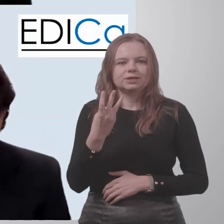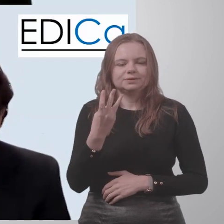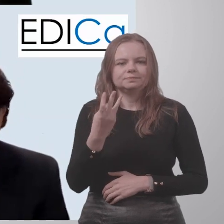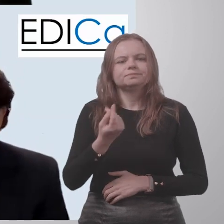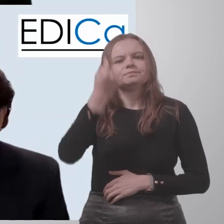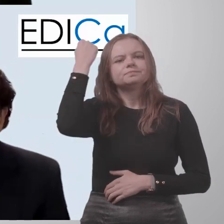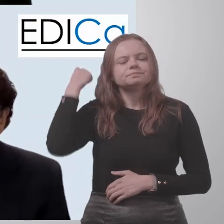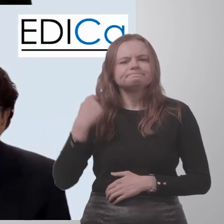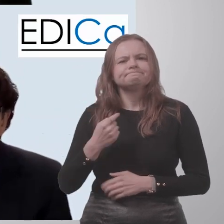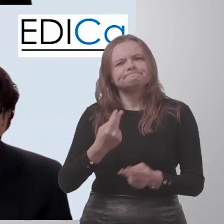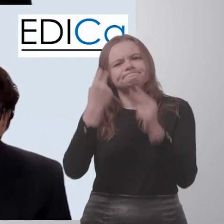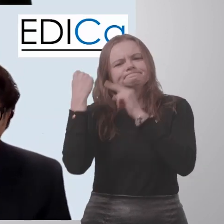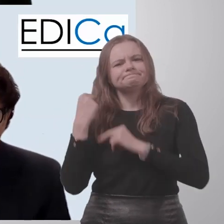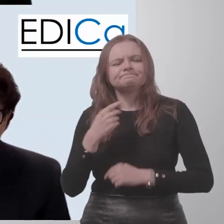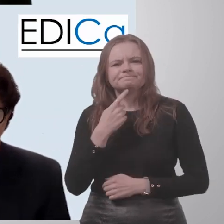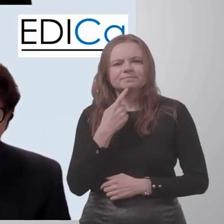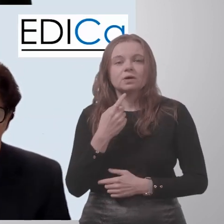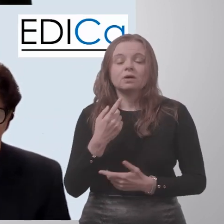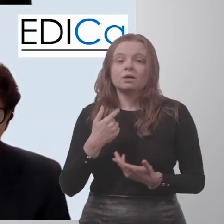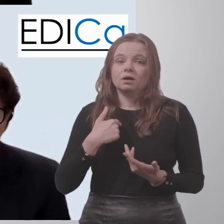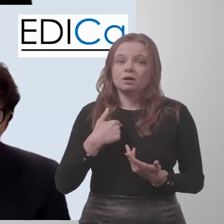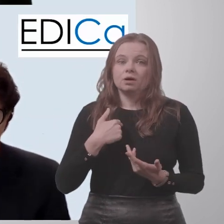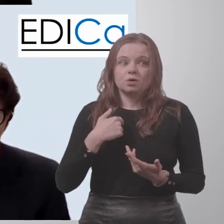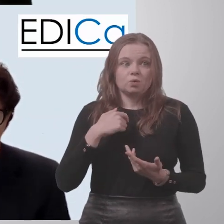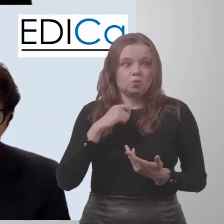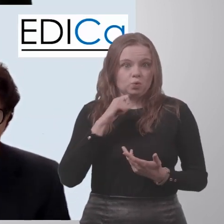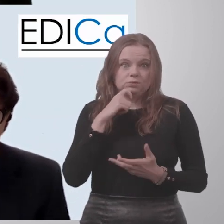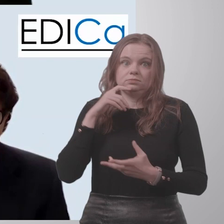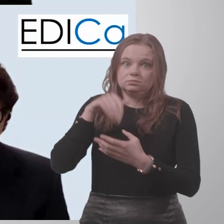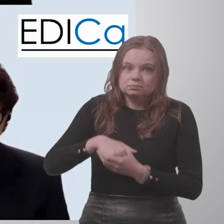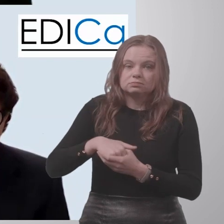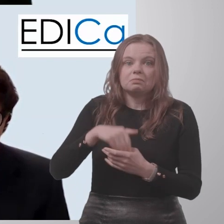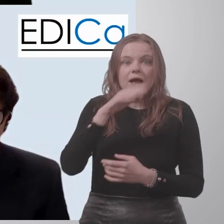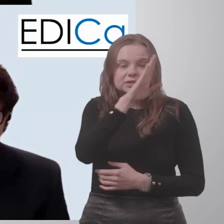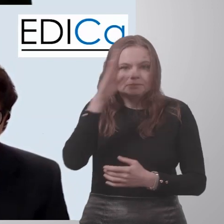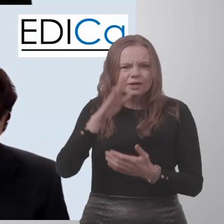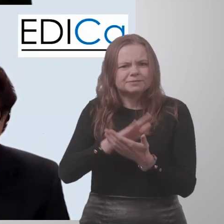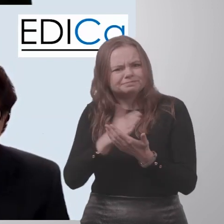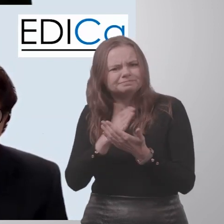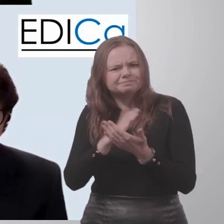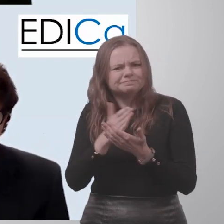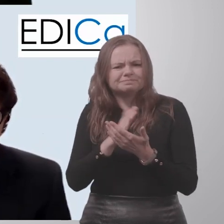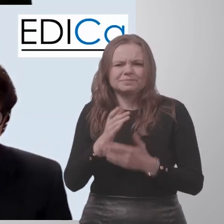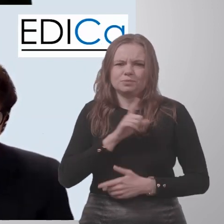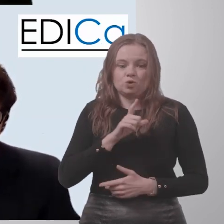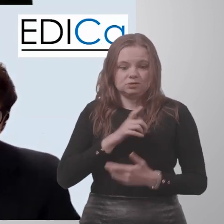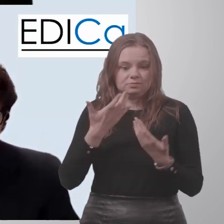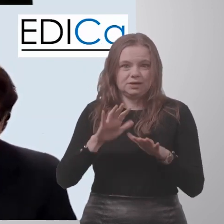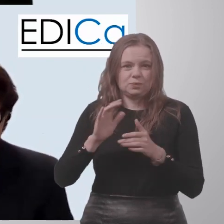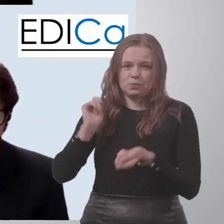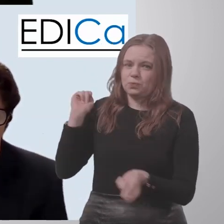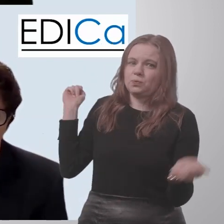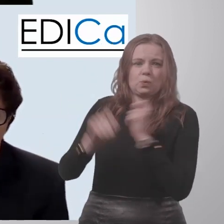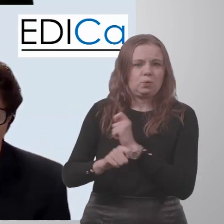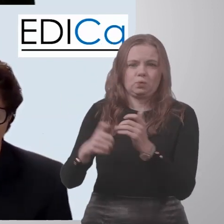think, you know, I don't know if I would have gone into academia, because it's definitely changed remarkably in that time.